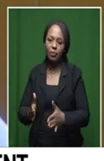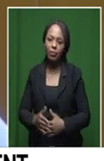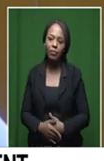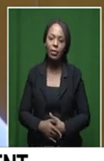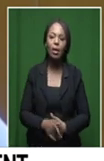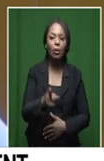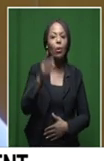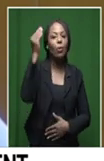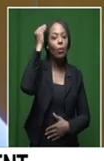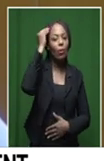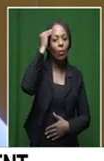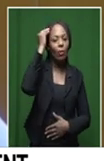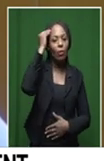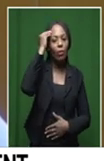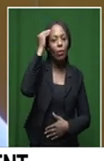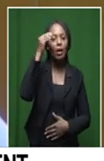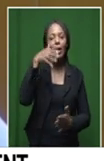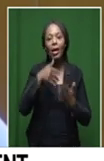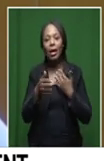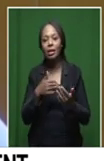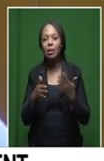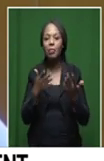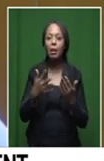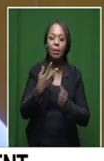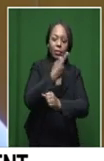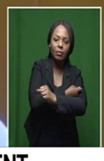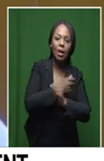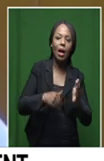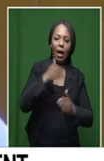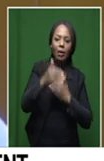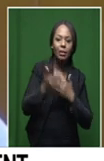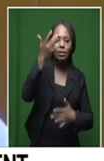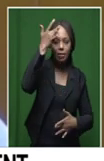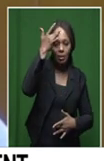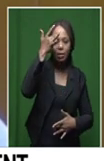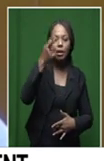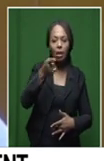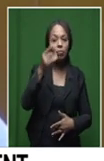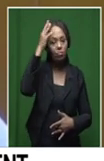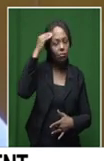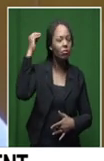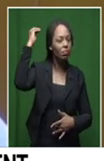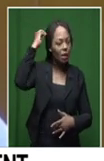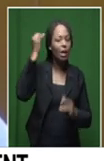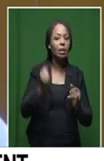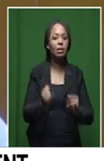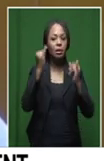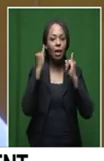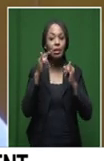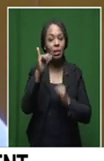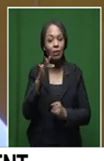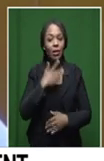take any side effects or adverse events following immunization very seriously, and anyone who